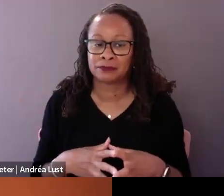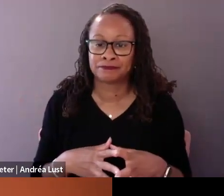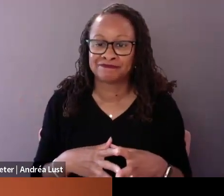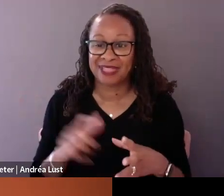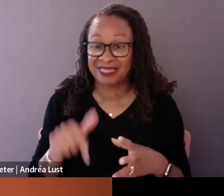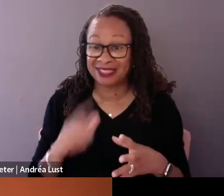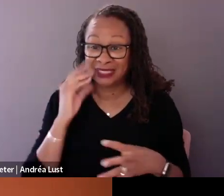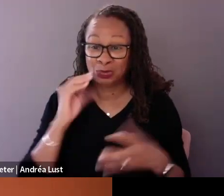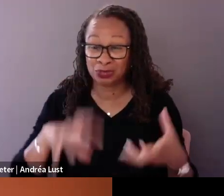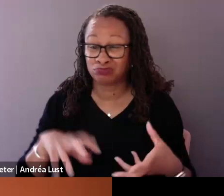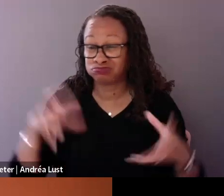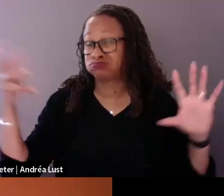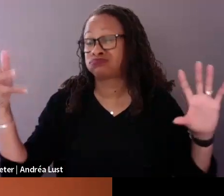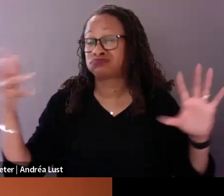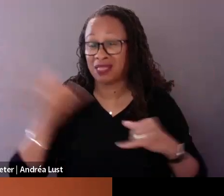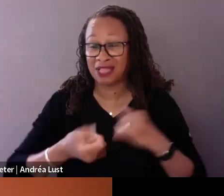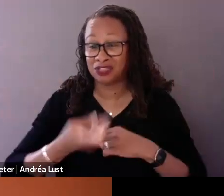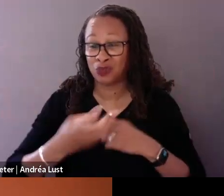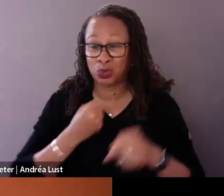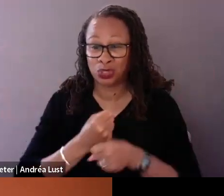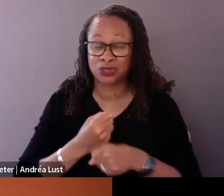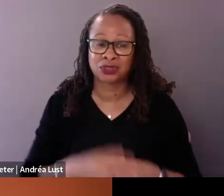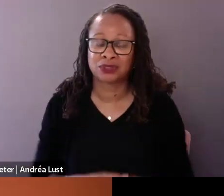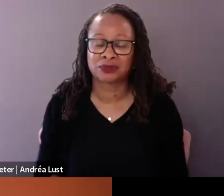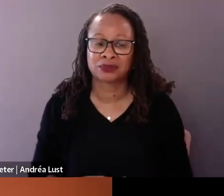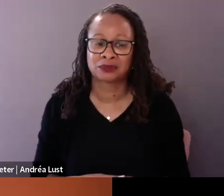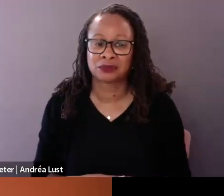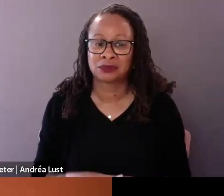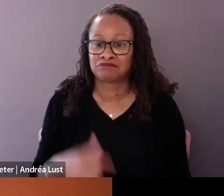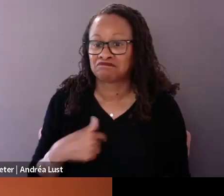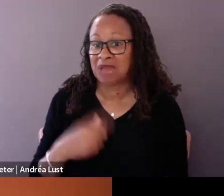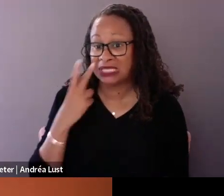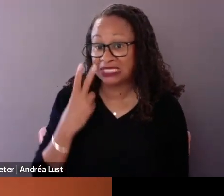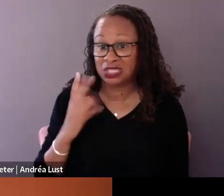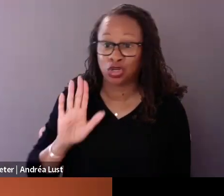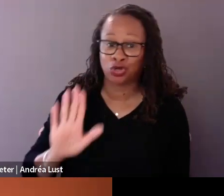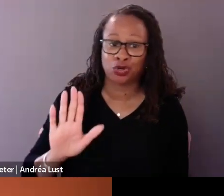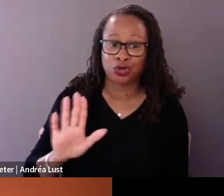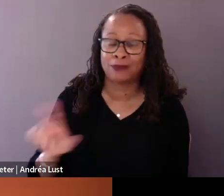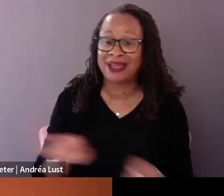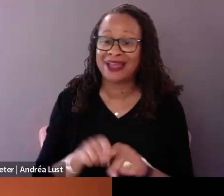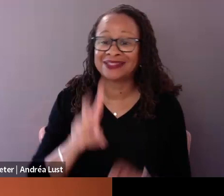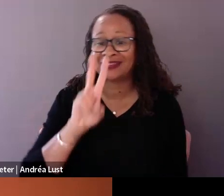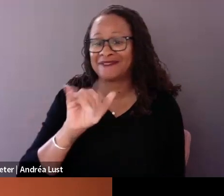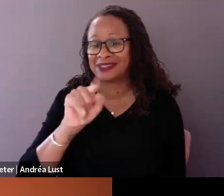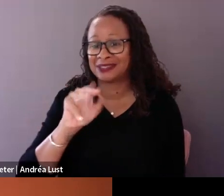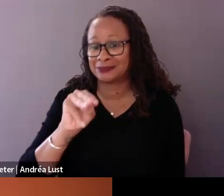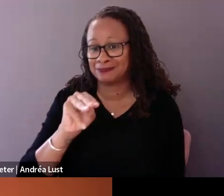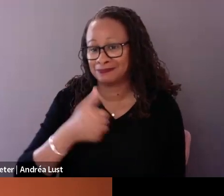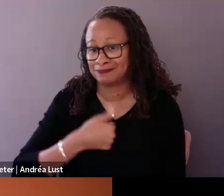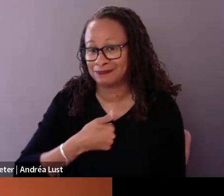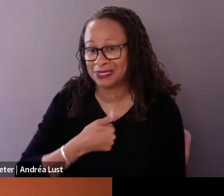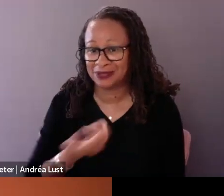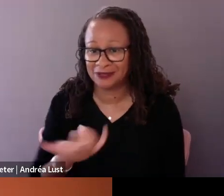disorienting, you know, last few years. You know, I see her as a victim. You